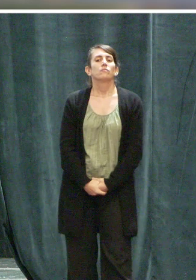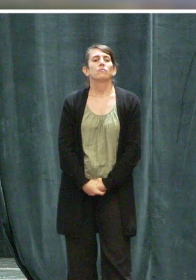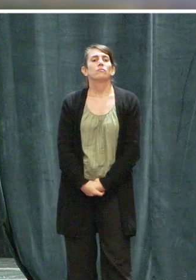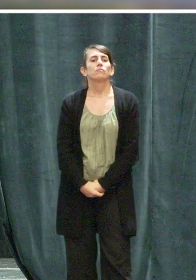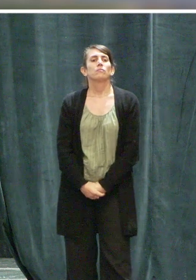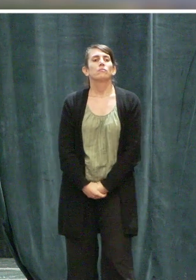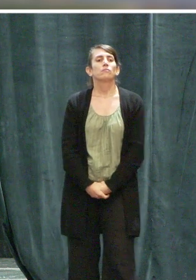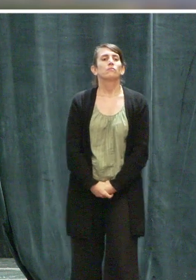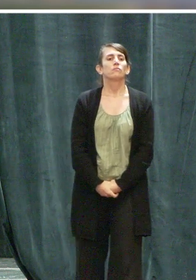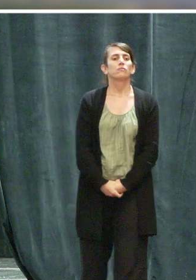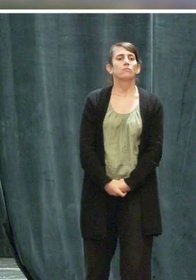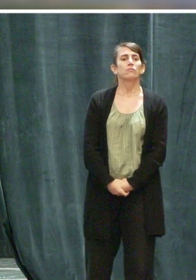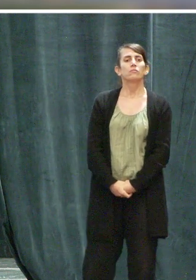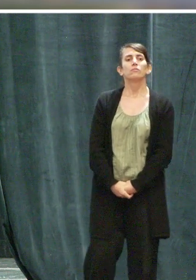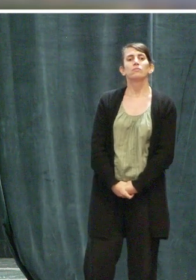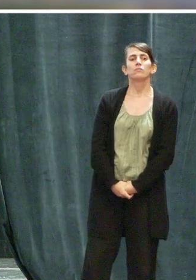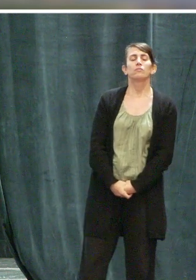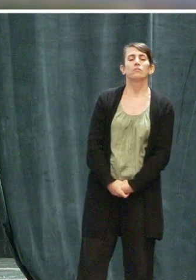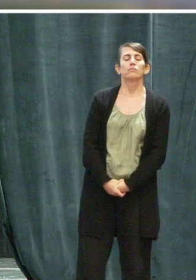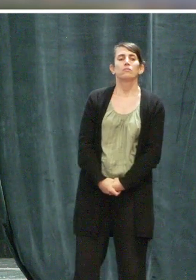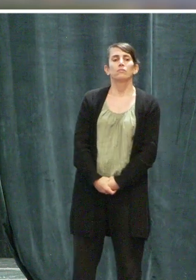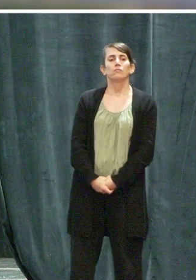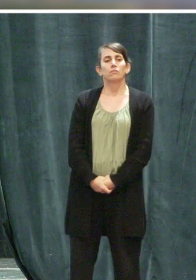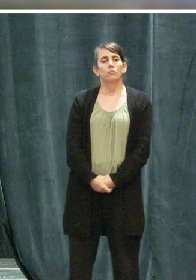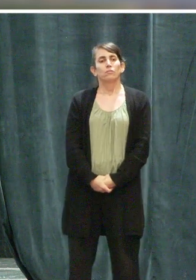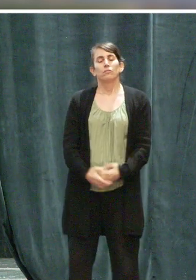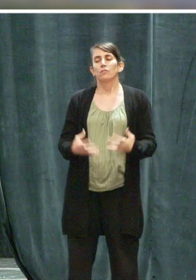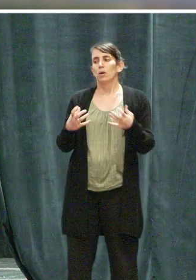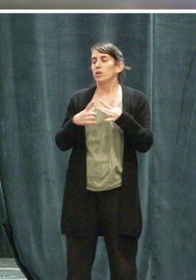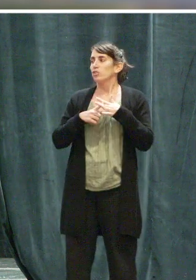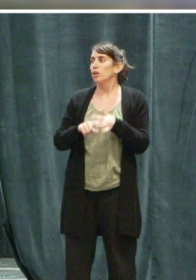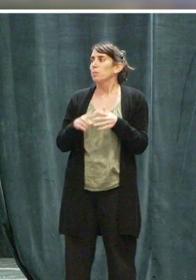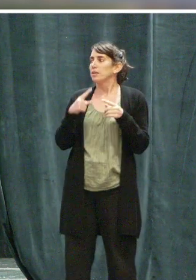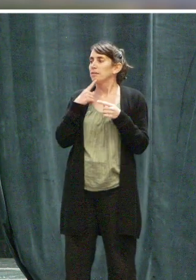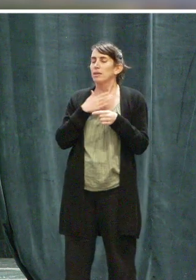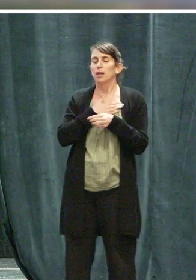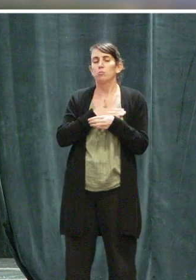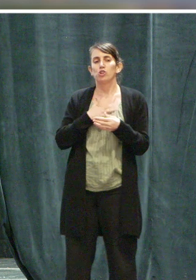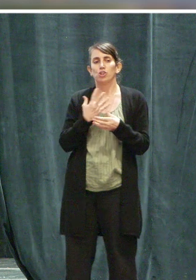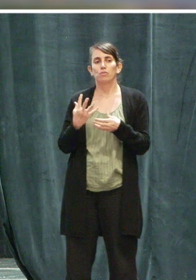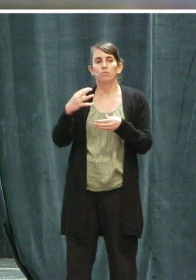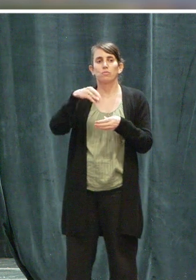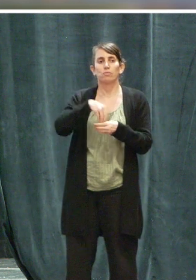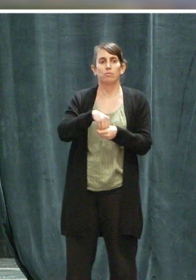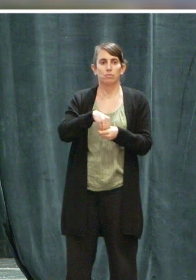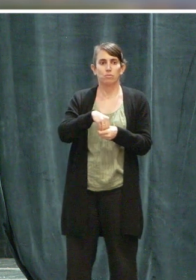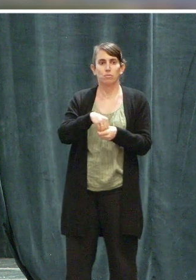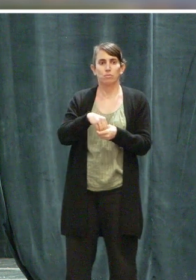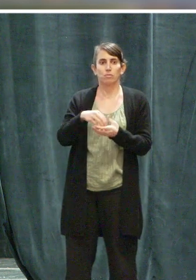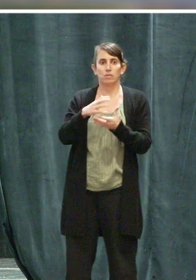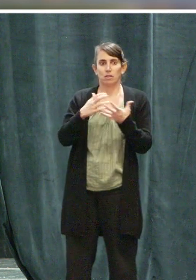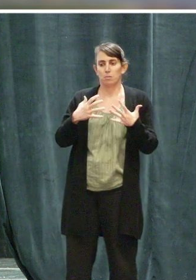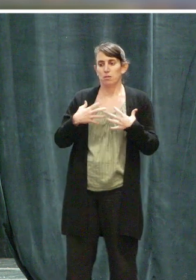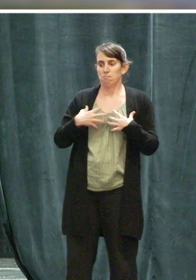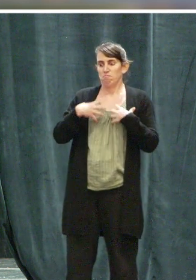Hi, thanks. I want to start with saying I appreciate the incorporation of some of the vitriolic feedback that